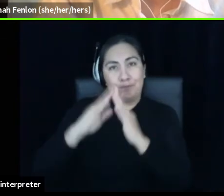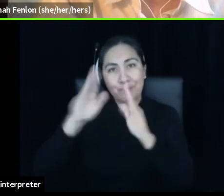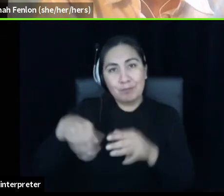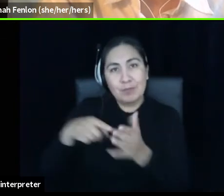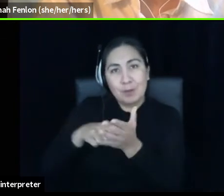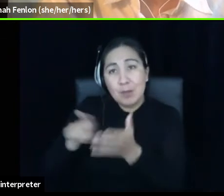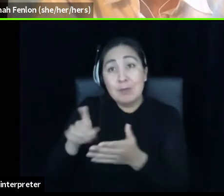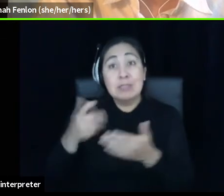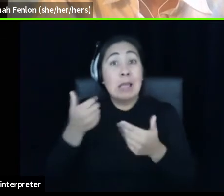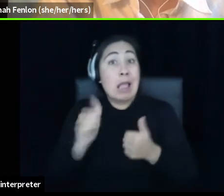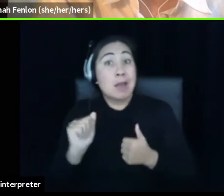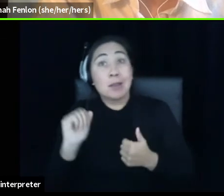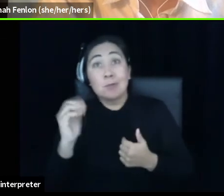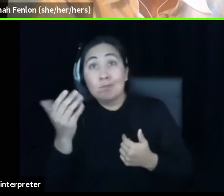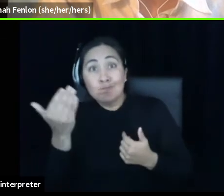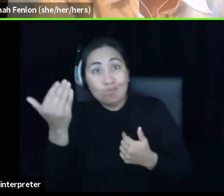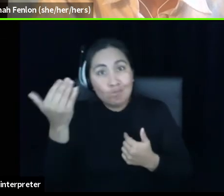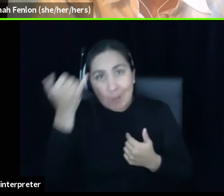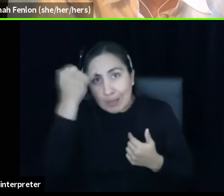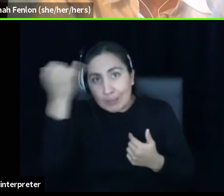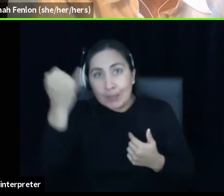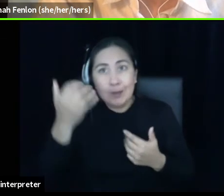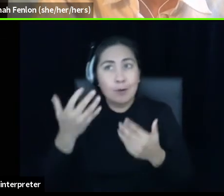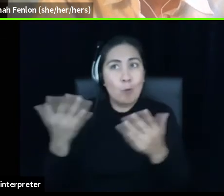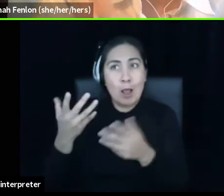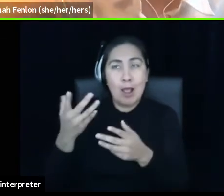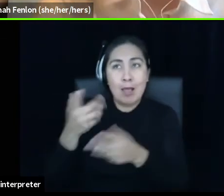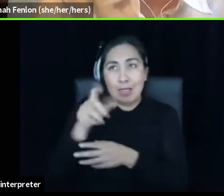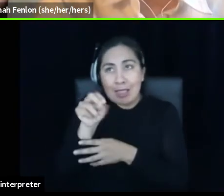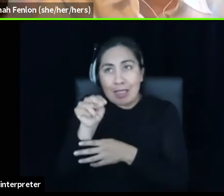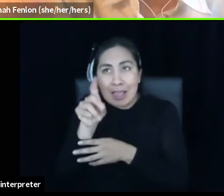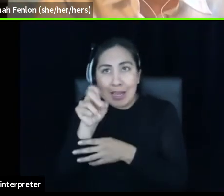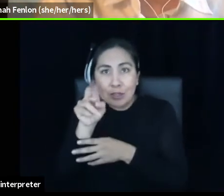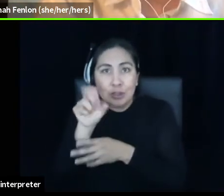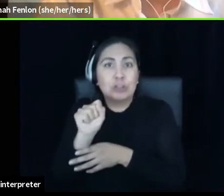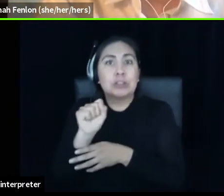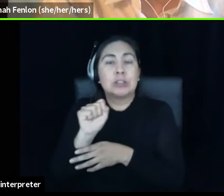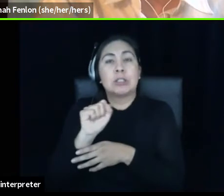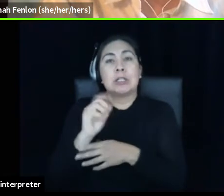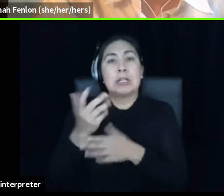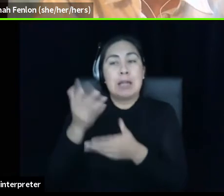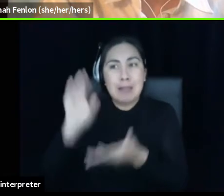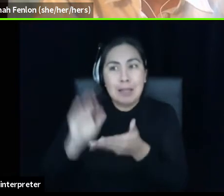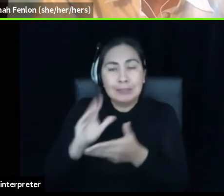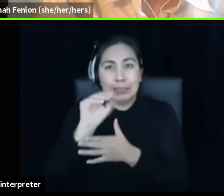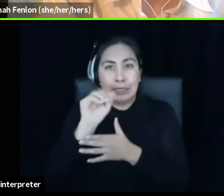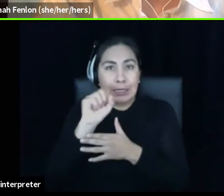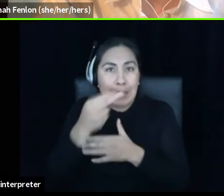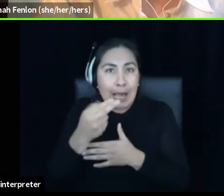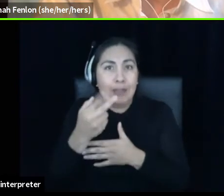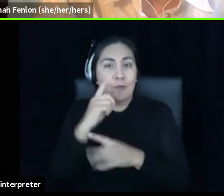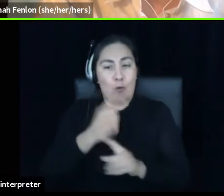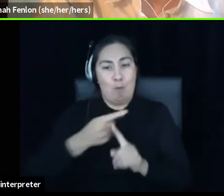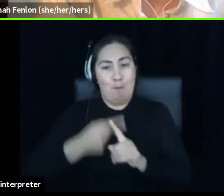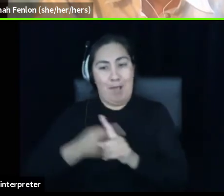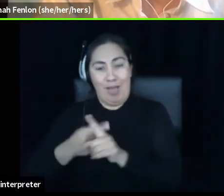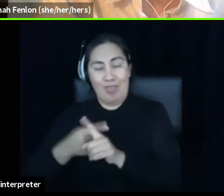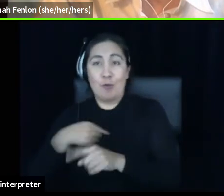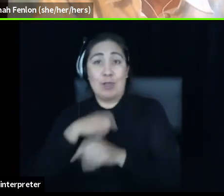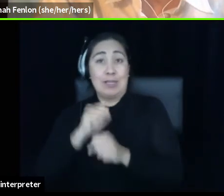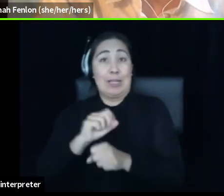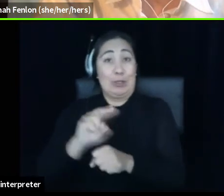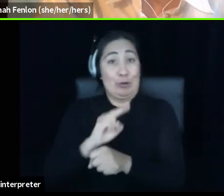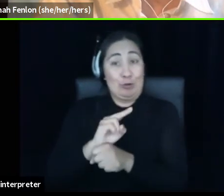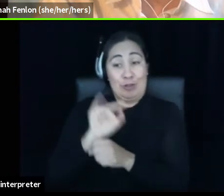game for in terms of renegotiation, lessening the amount of cash per month, et cetera? And we can just use that line